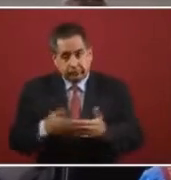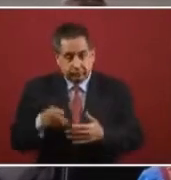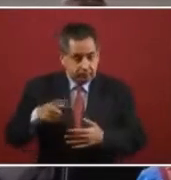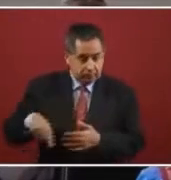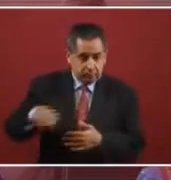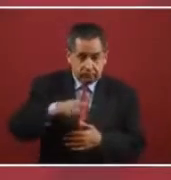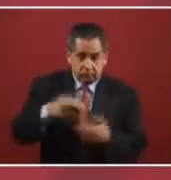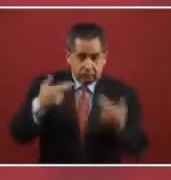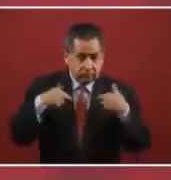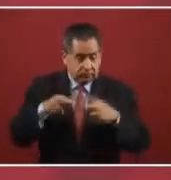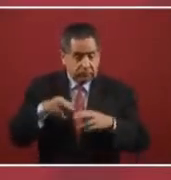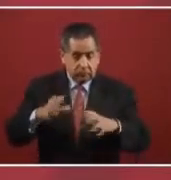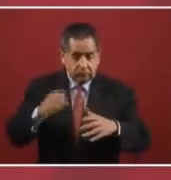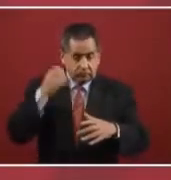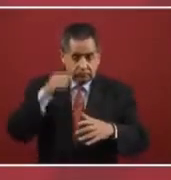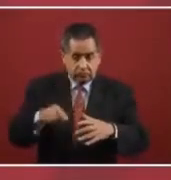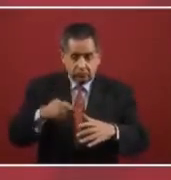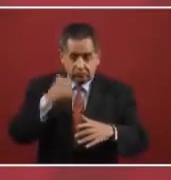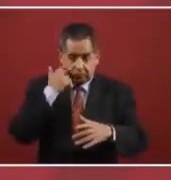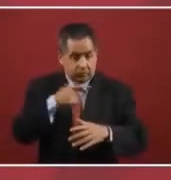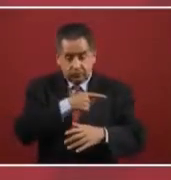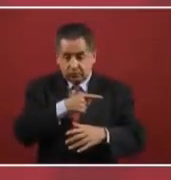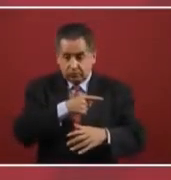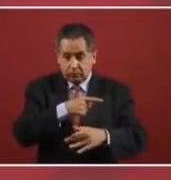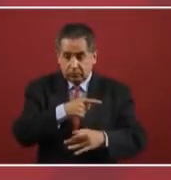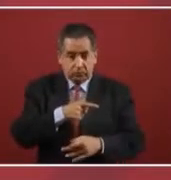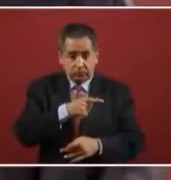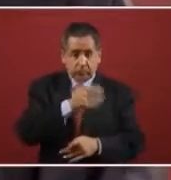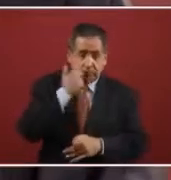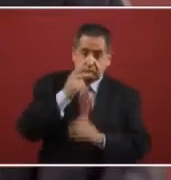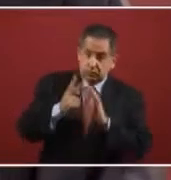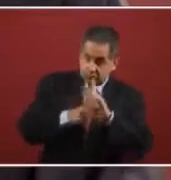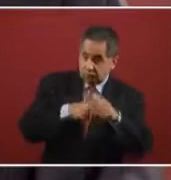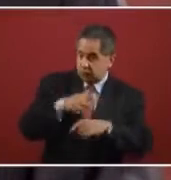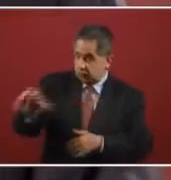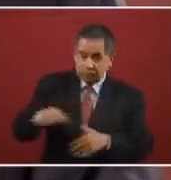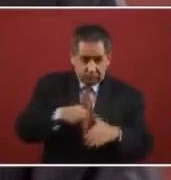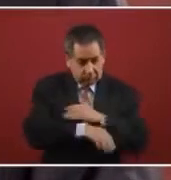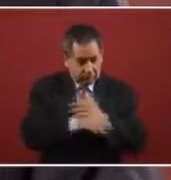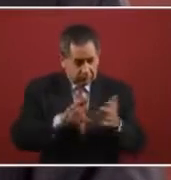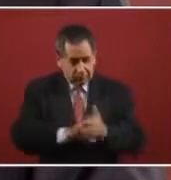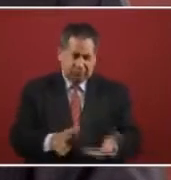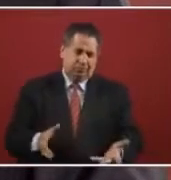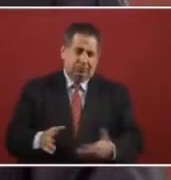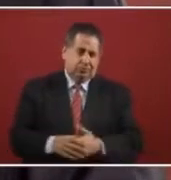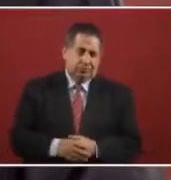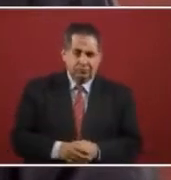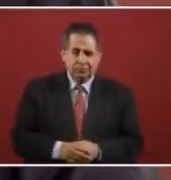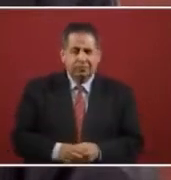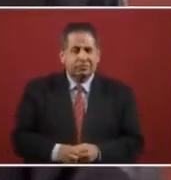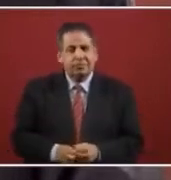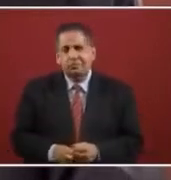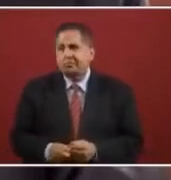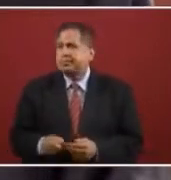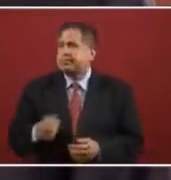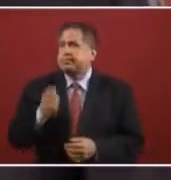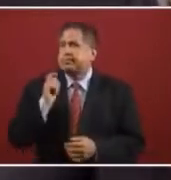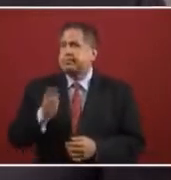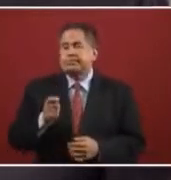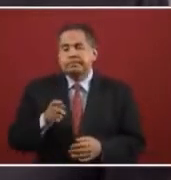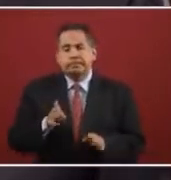and now they are trying to put them back in jail. So therefore,